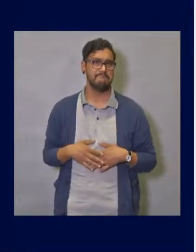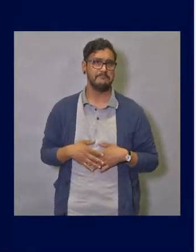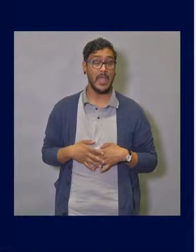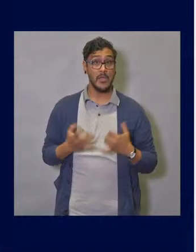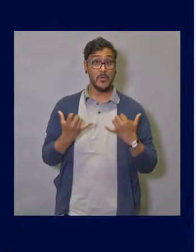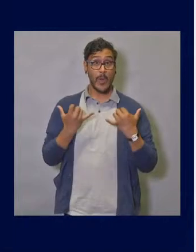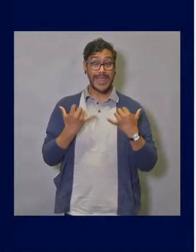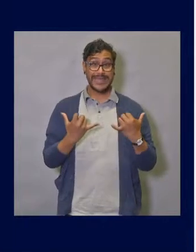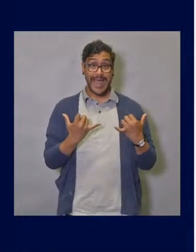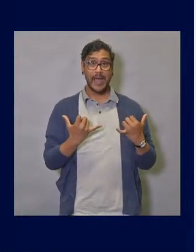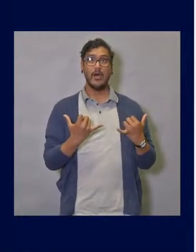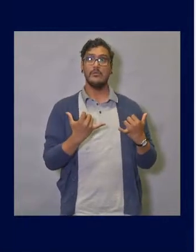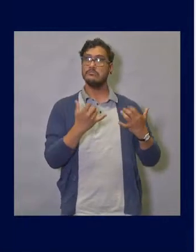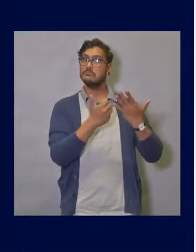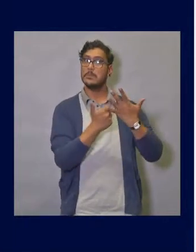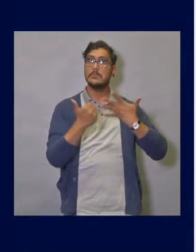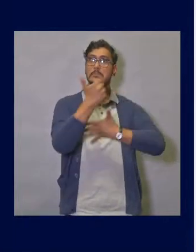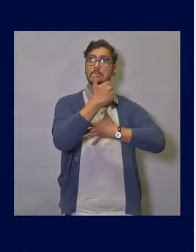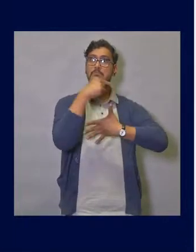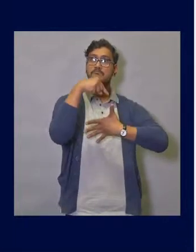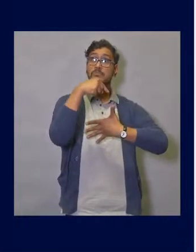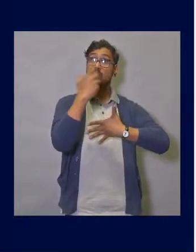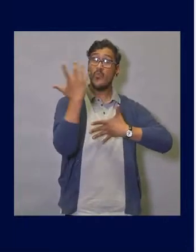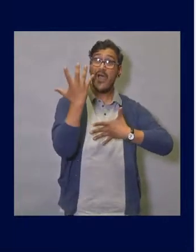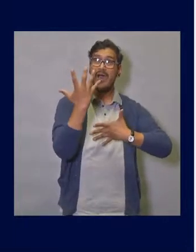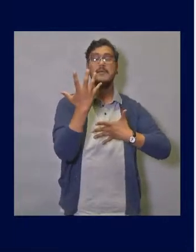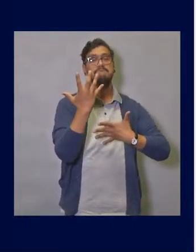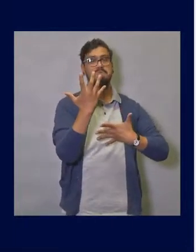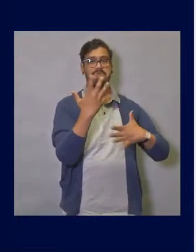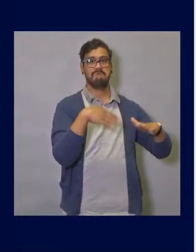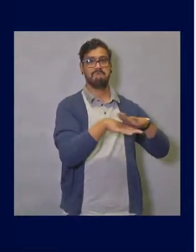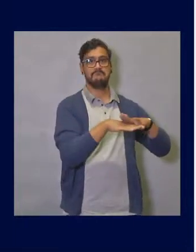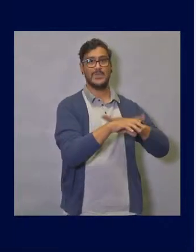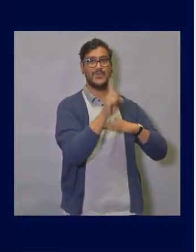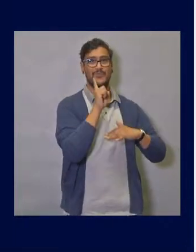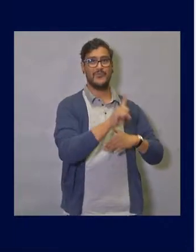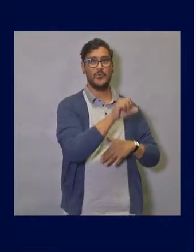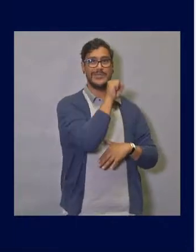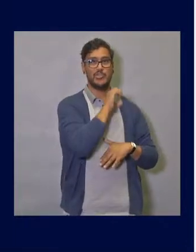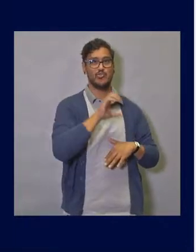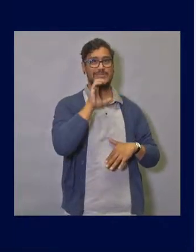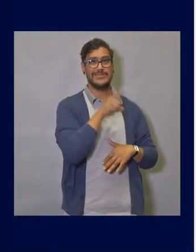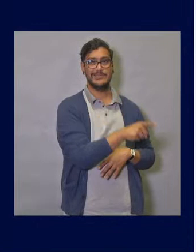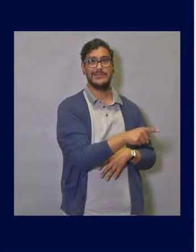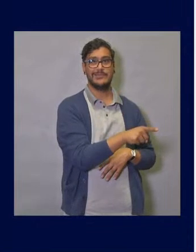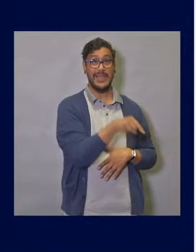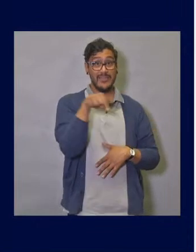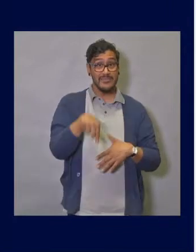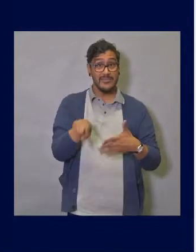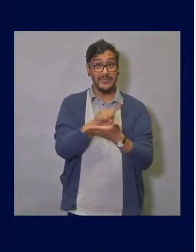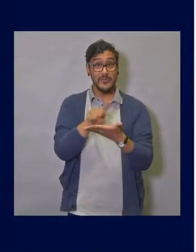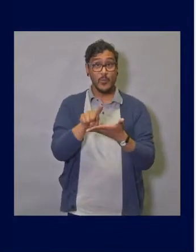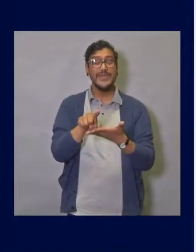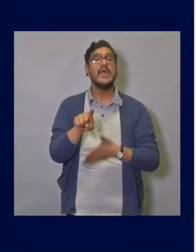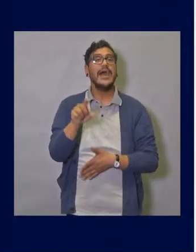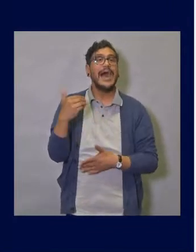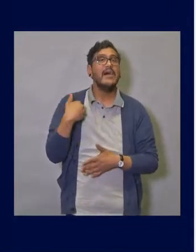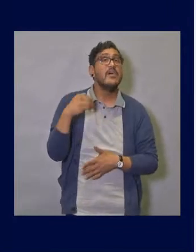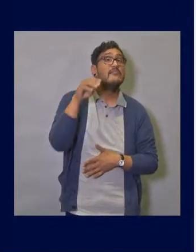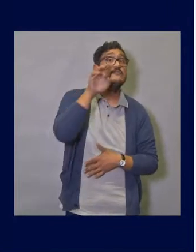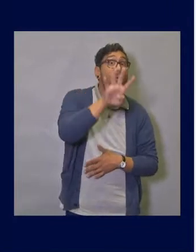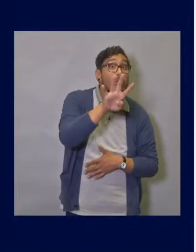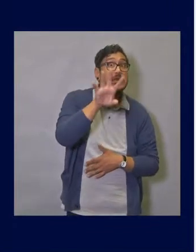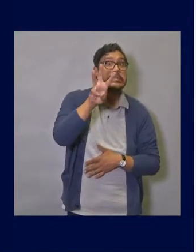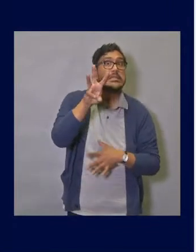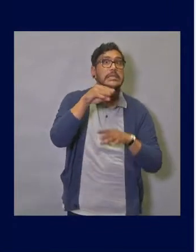where seniors live so that they can have more access to vaccinations. This week, there are 46 mobile vaccination